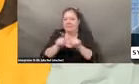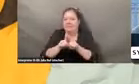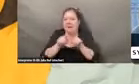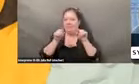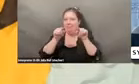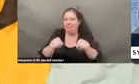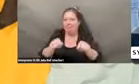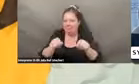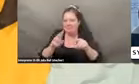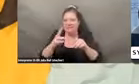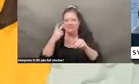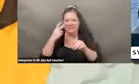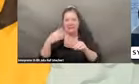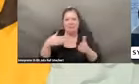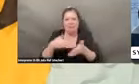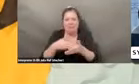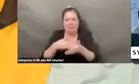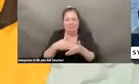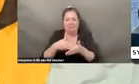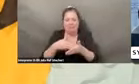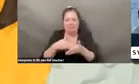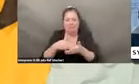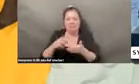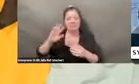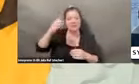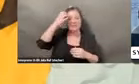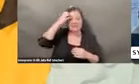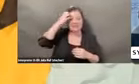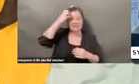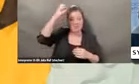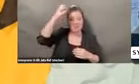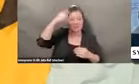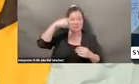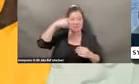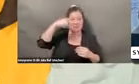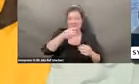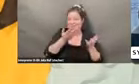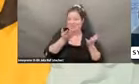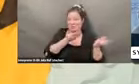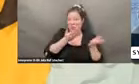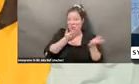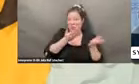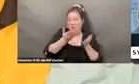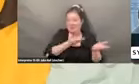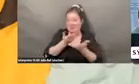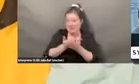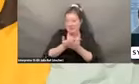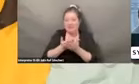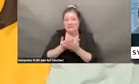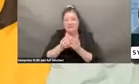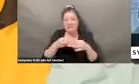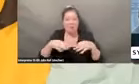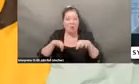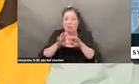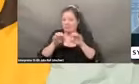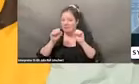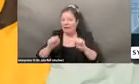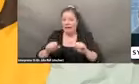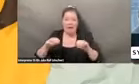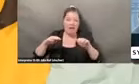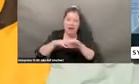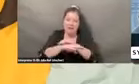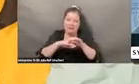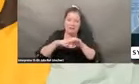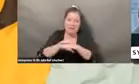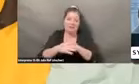most of all with public sector websites, that users should be able to use them as easy as possible. So the interaction between